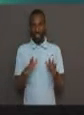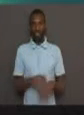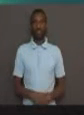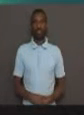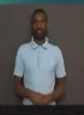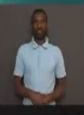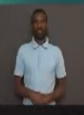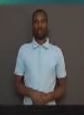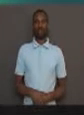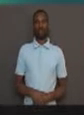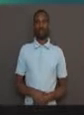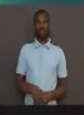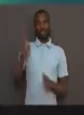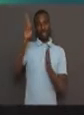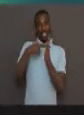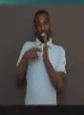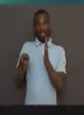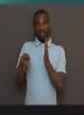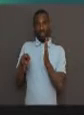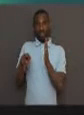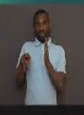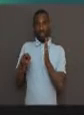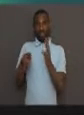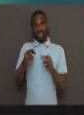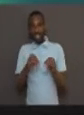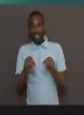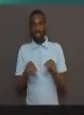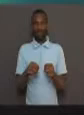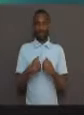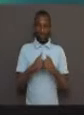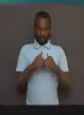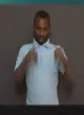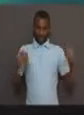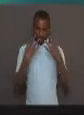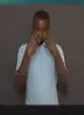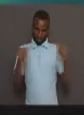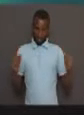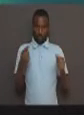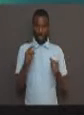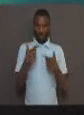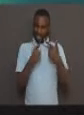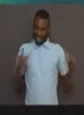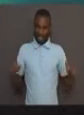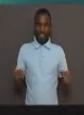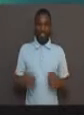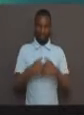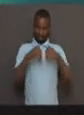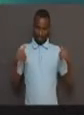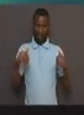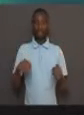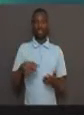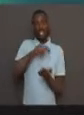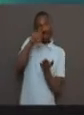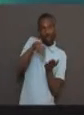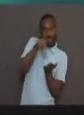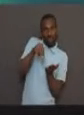In radioactive decay or spontaneous fission, a